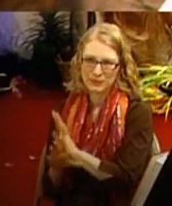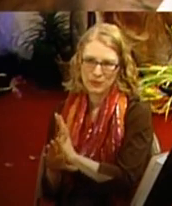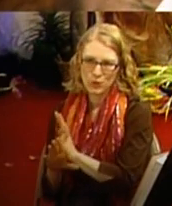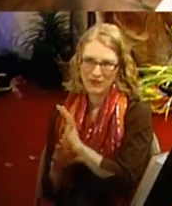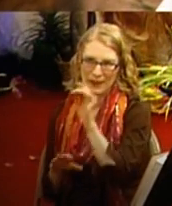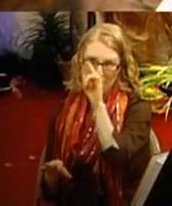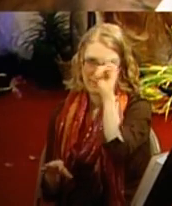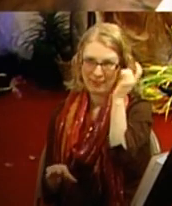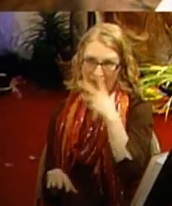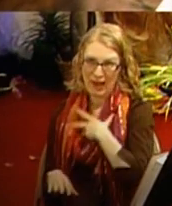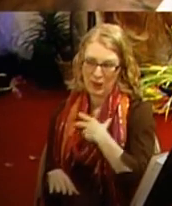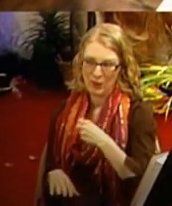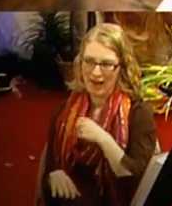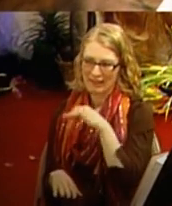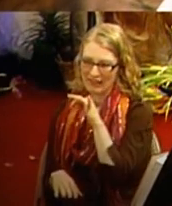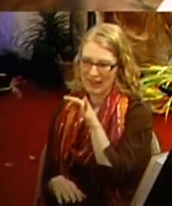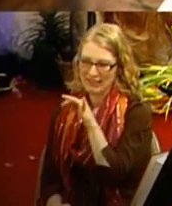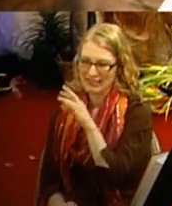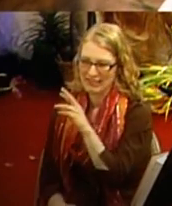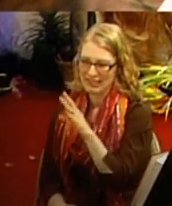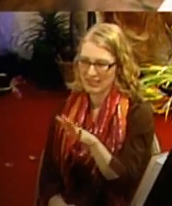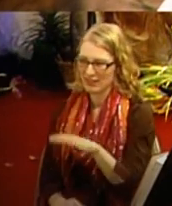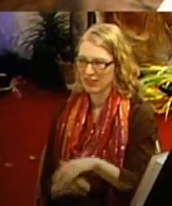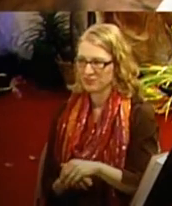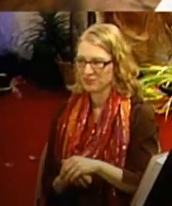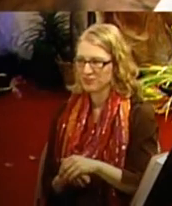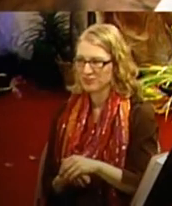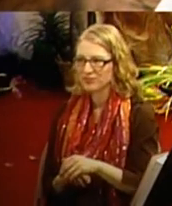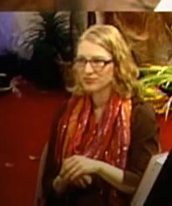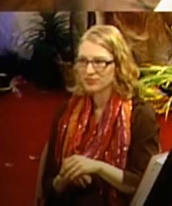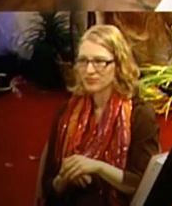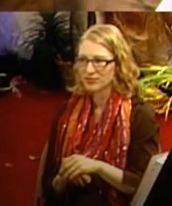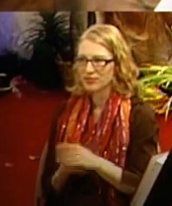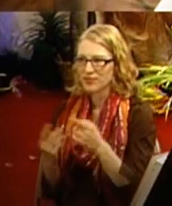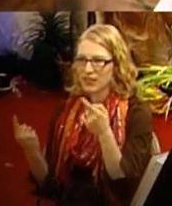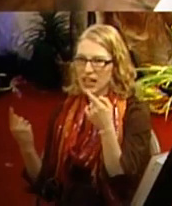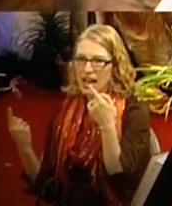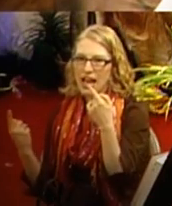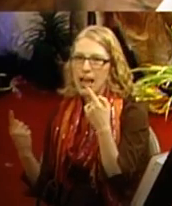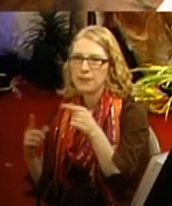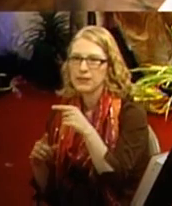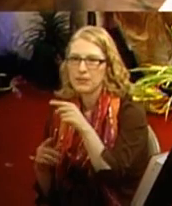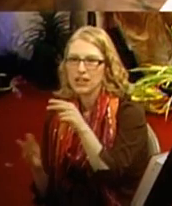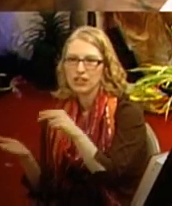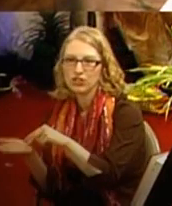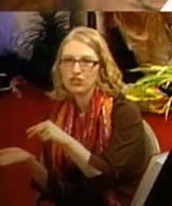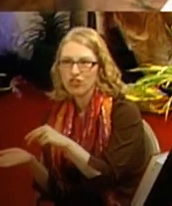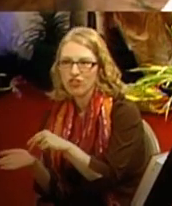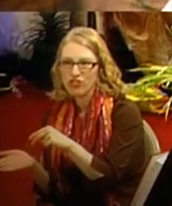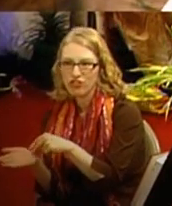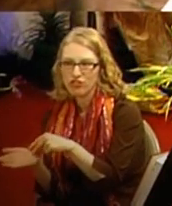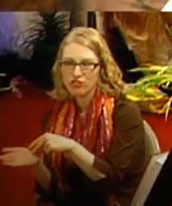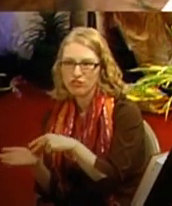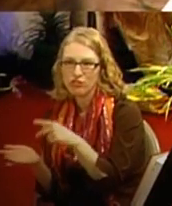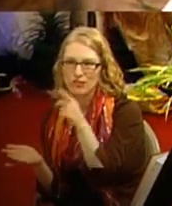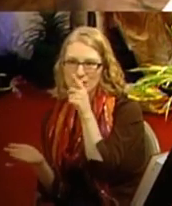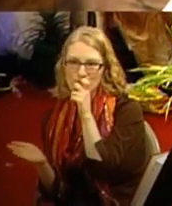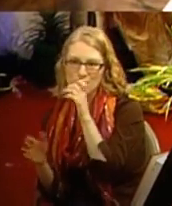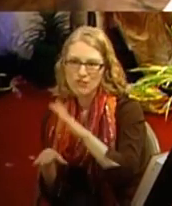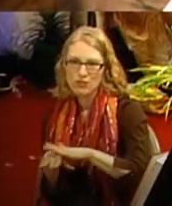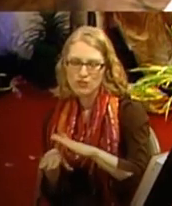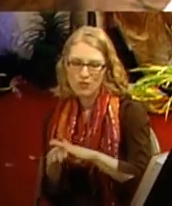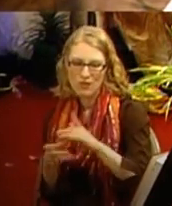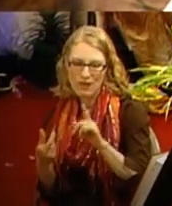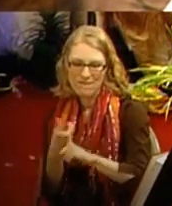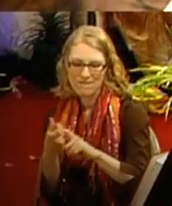white, 1965. It was called In Harm's Way. It happened to be a nurse who was warning one